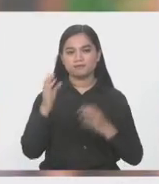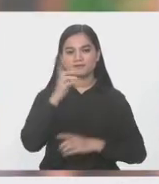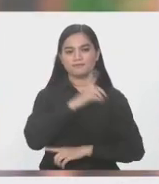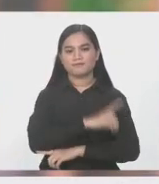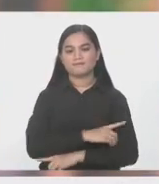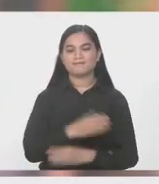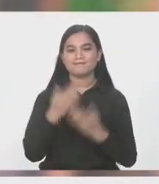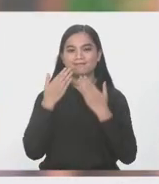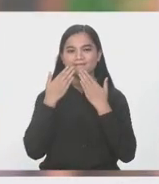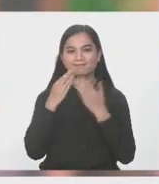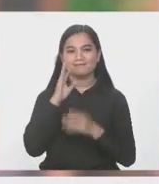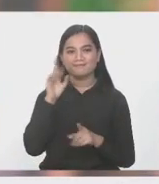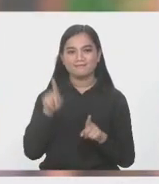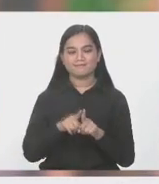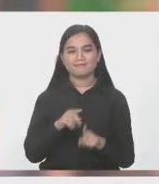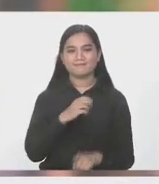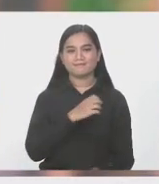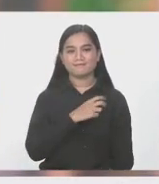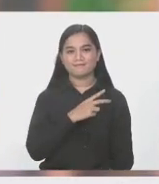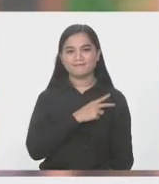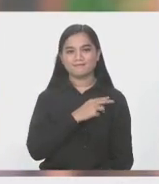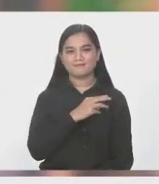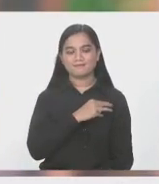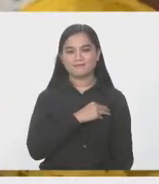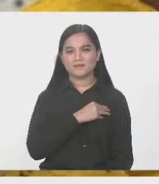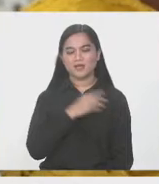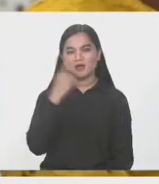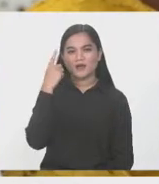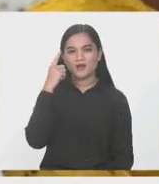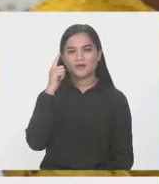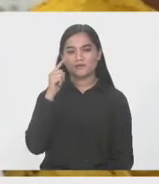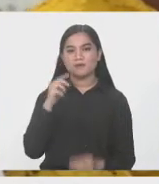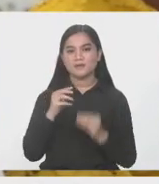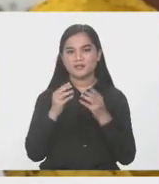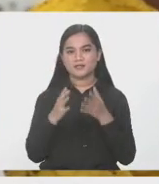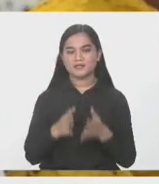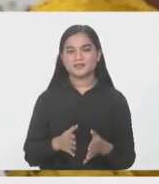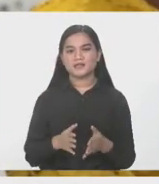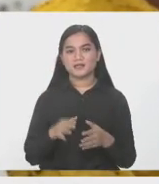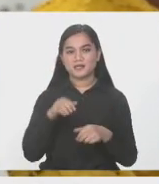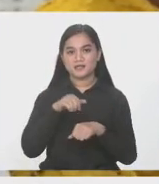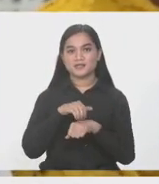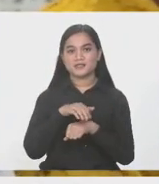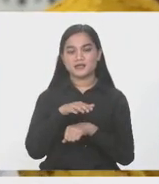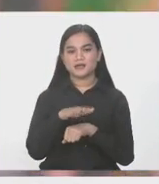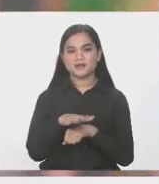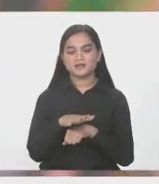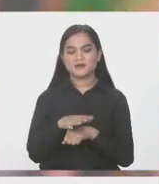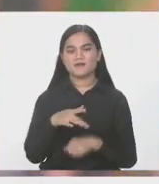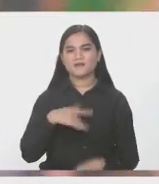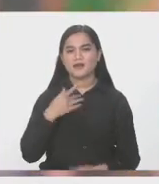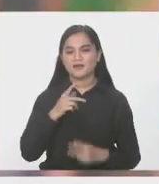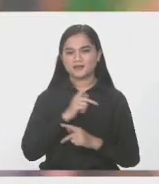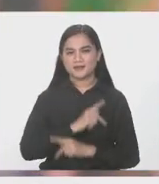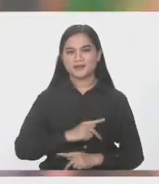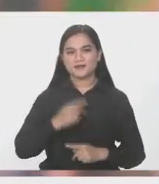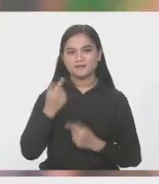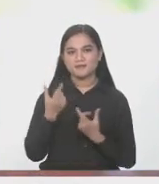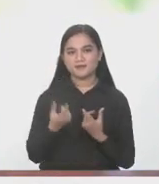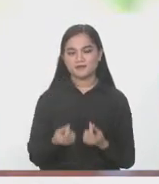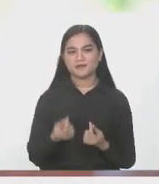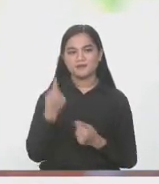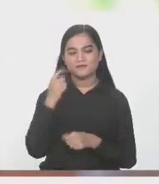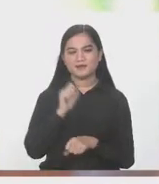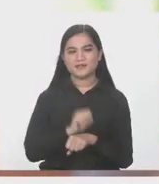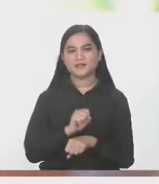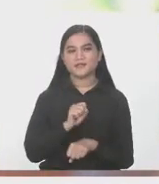Brother Eduardo Vimanalo, for the ministers you've sent to us. We really appreciate because they are doing a very good job.